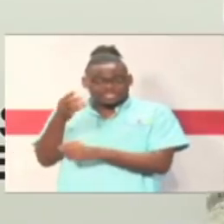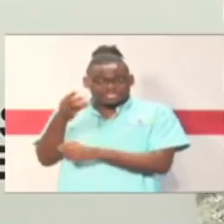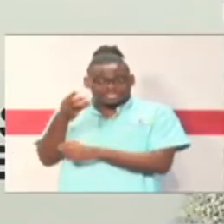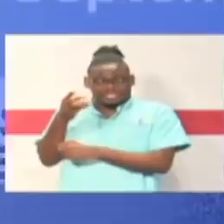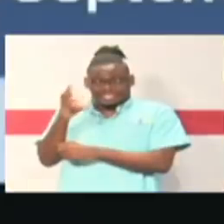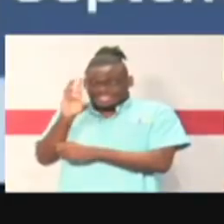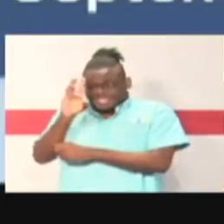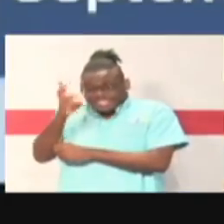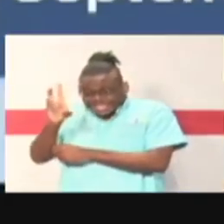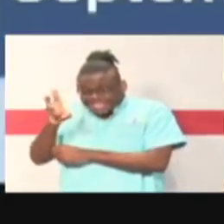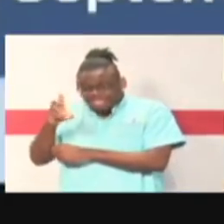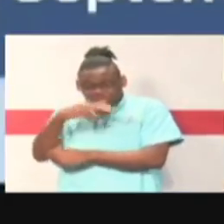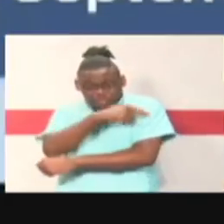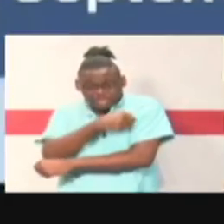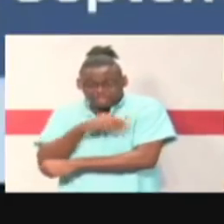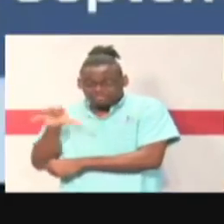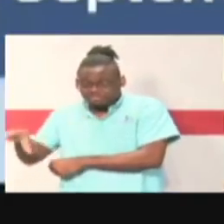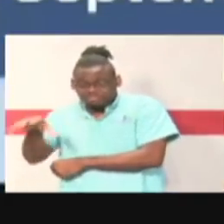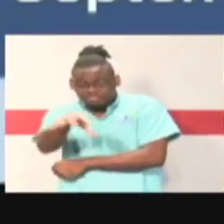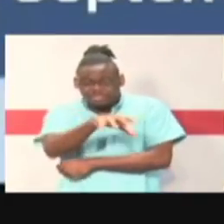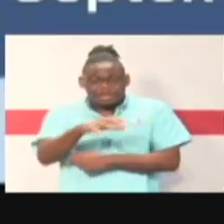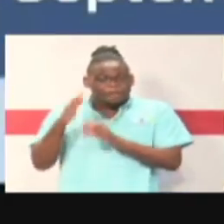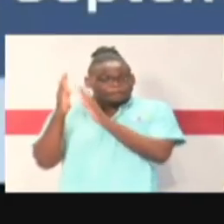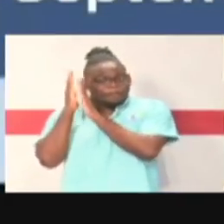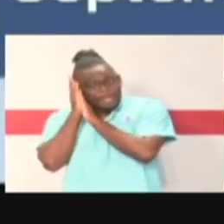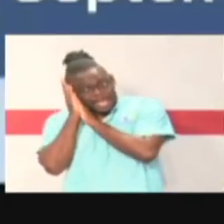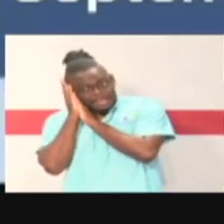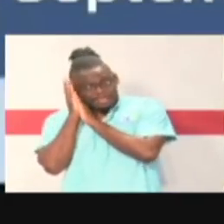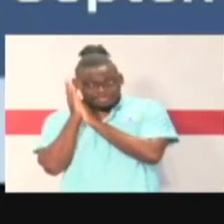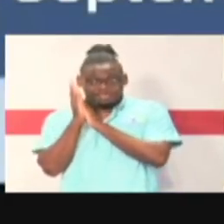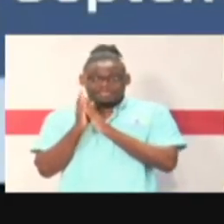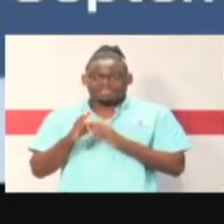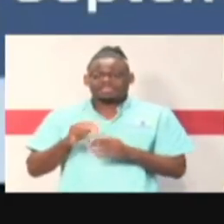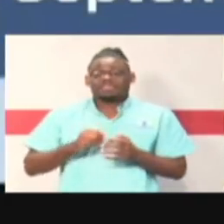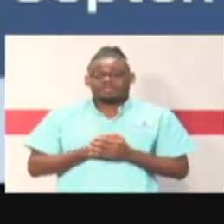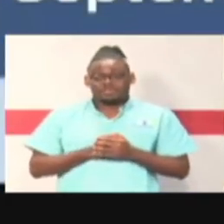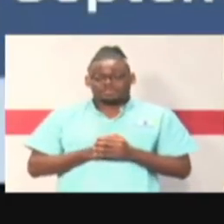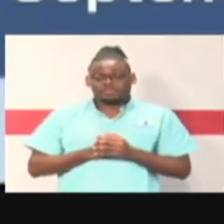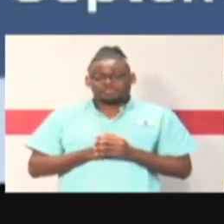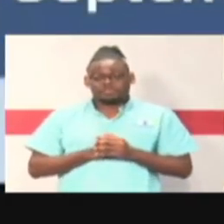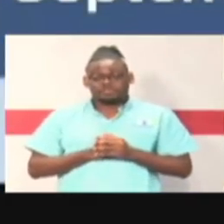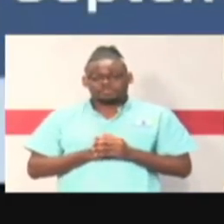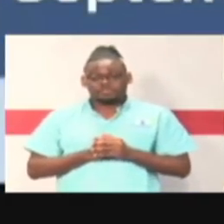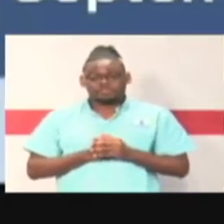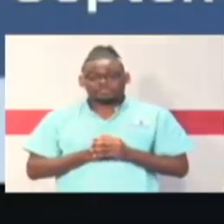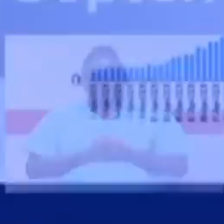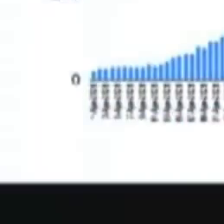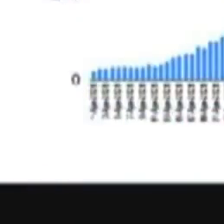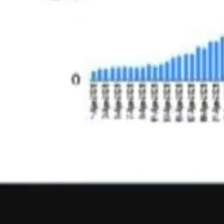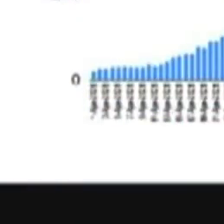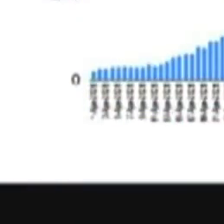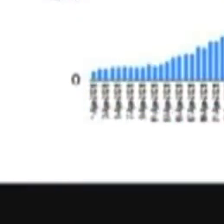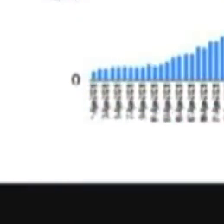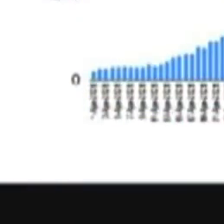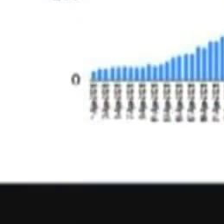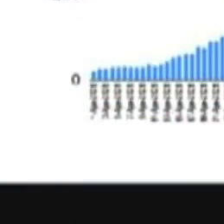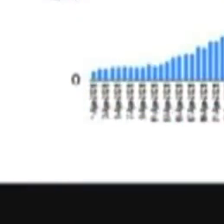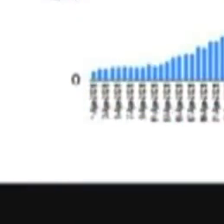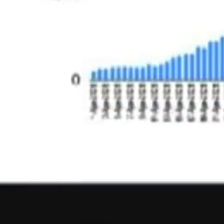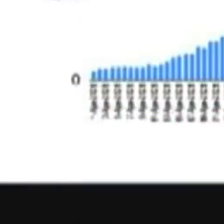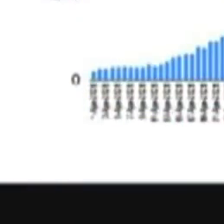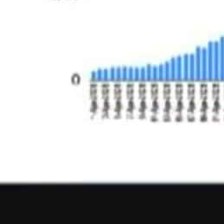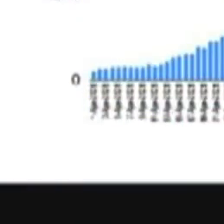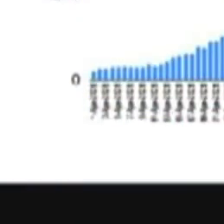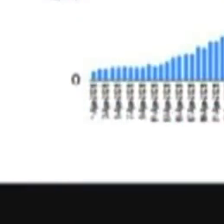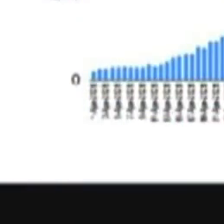of 1,022. And I'll start by just introducing yet again the graph with the rolling